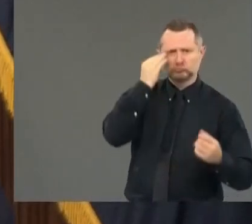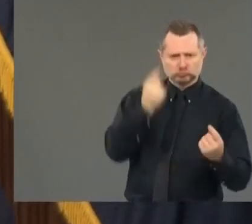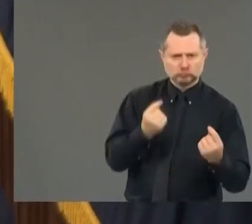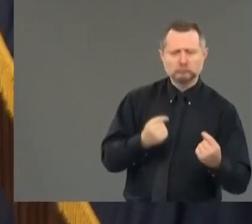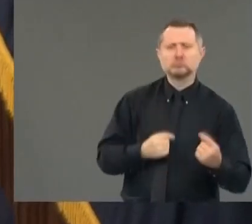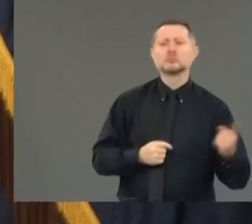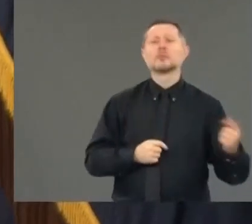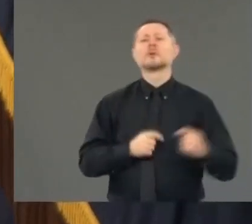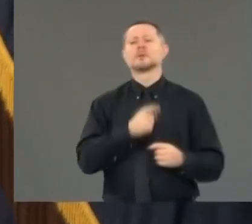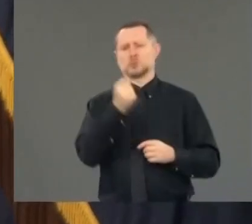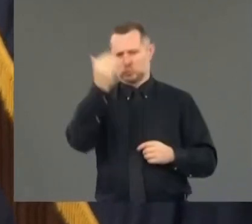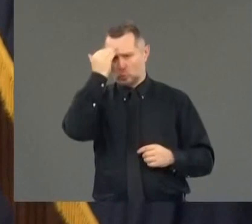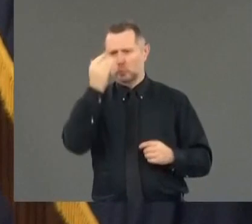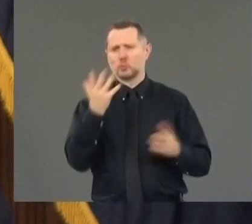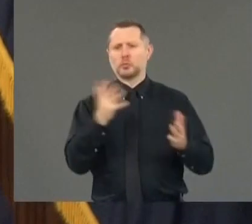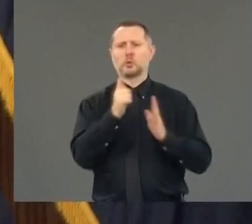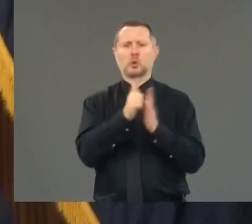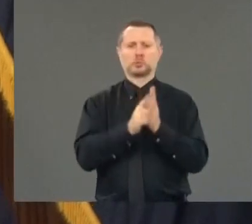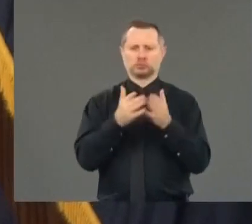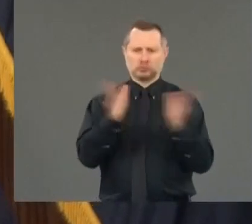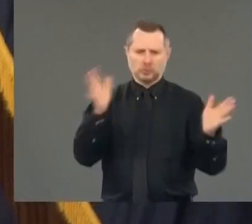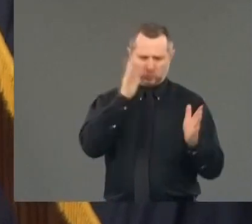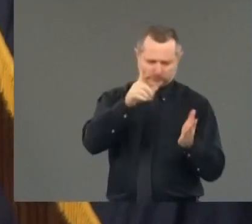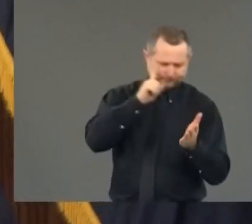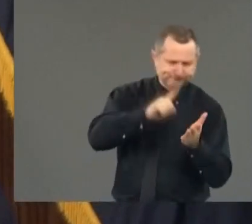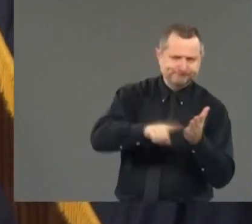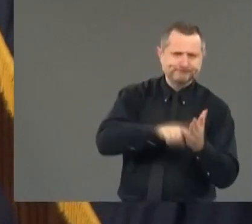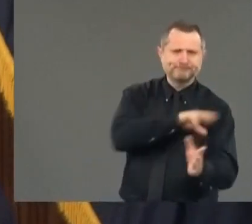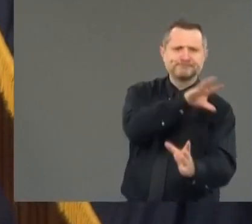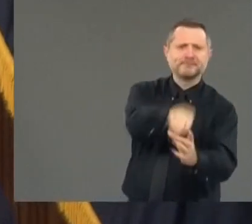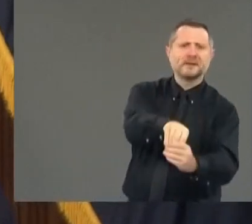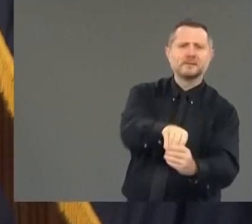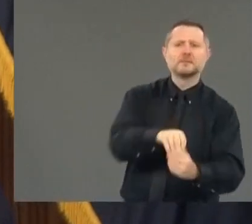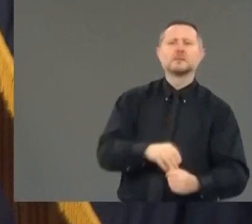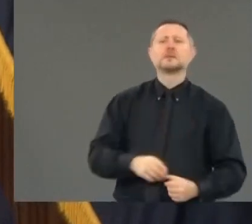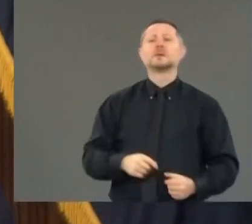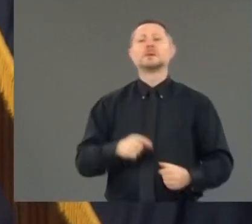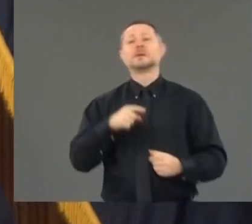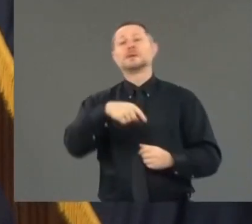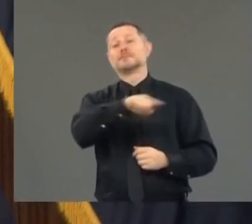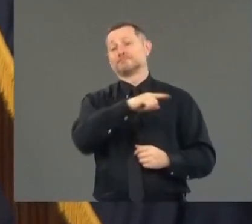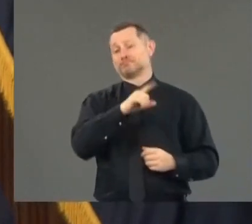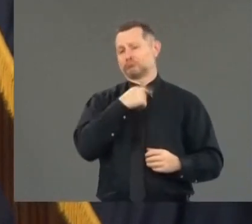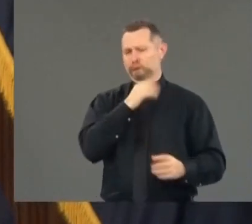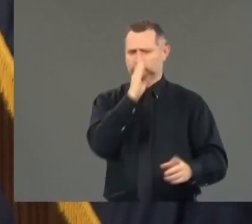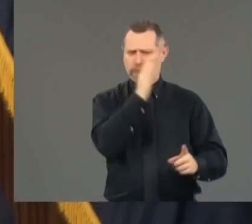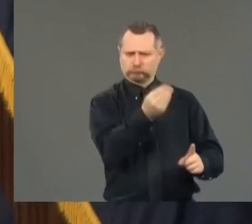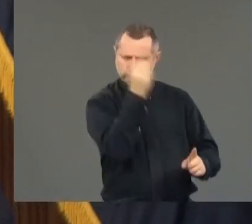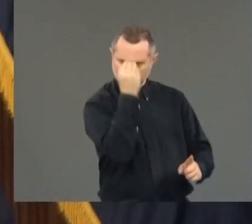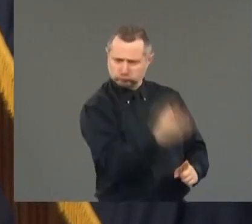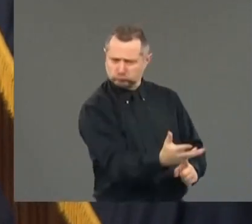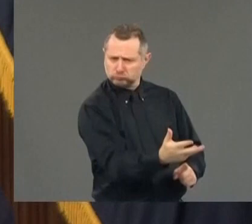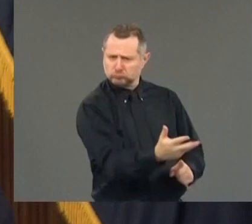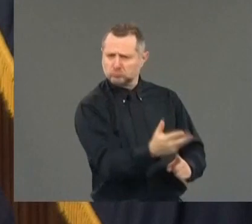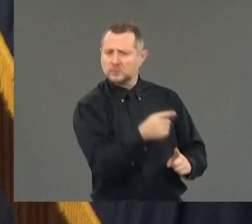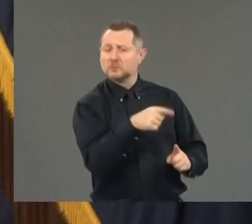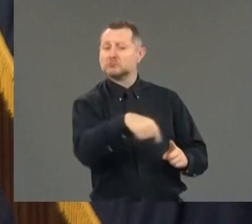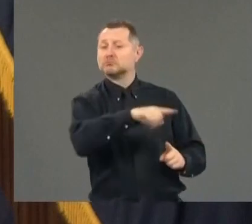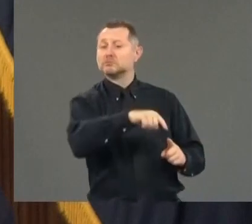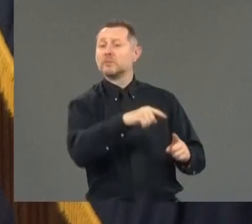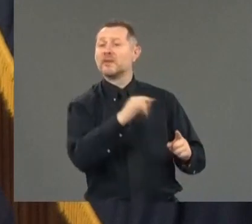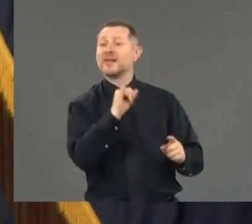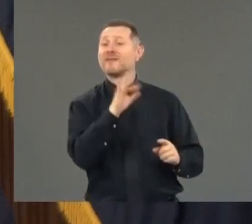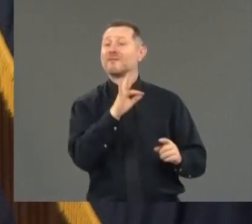the Attorney General is going to review it. I am telling them that if that